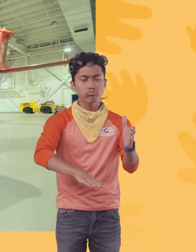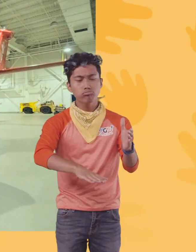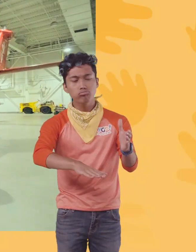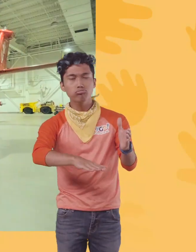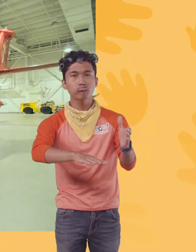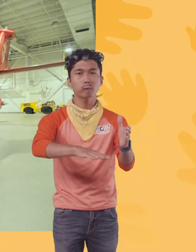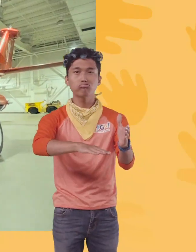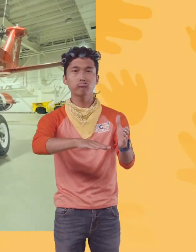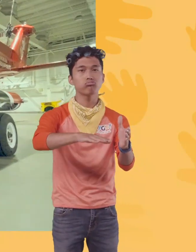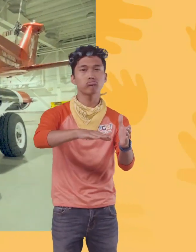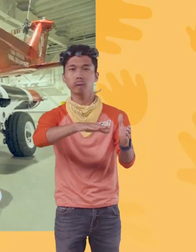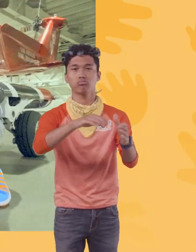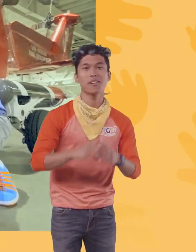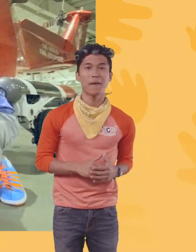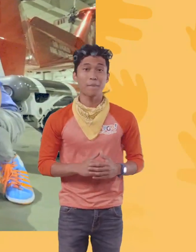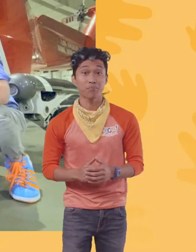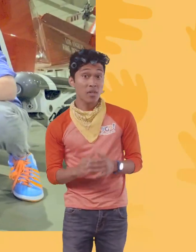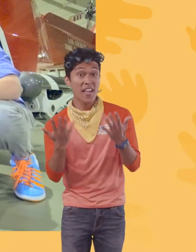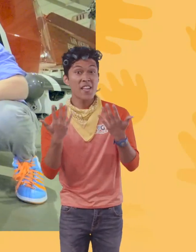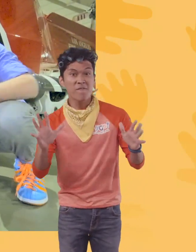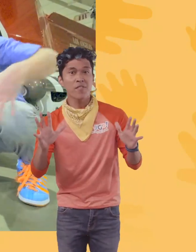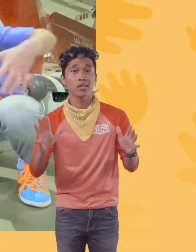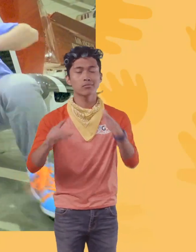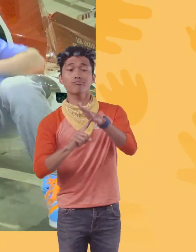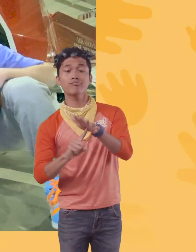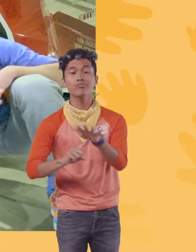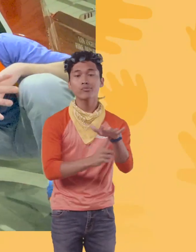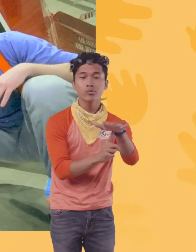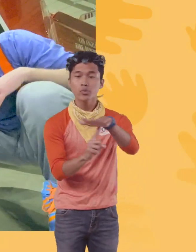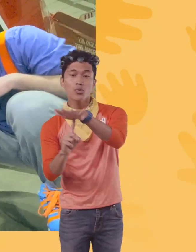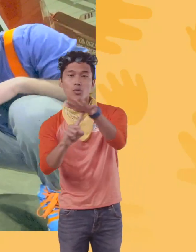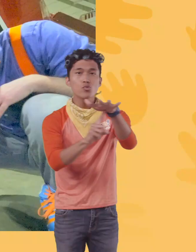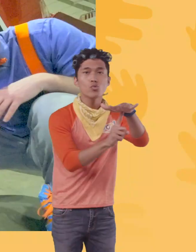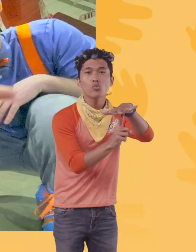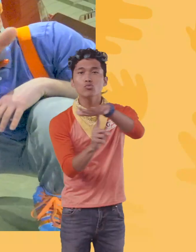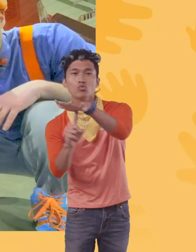Then this fills up with water, and then from there you fly over things.